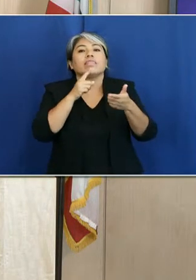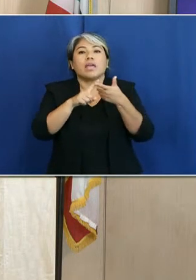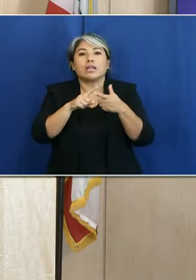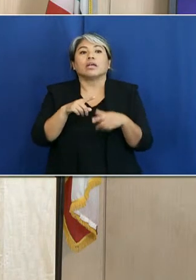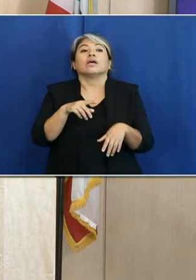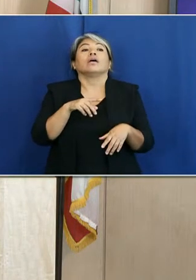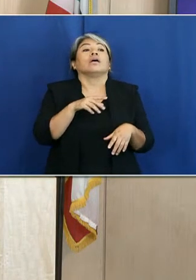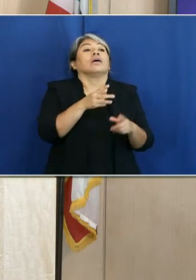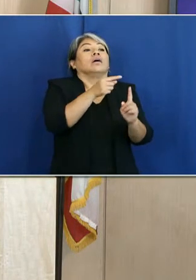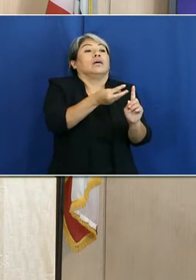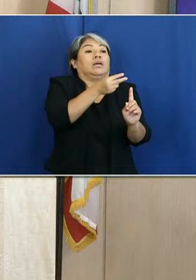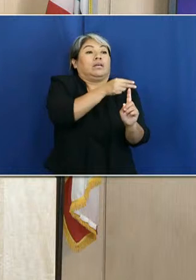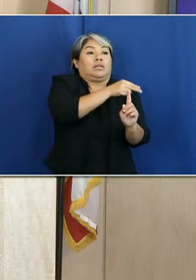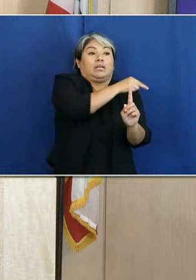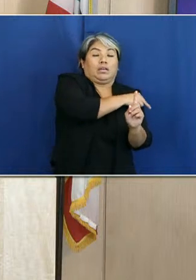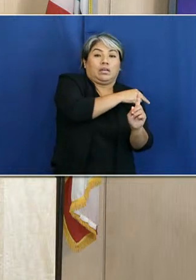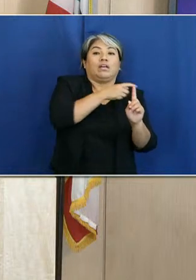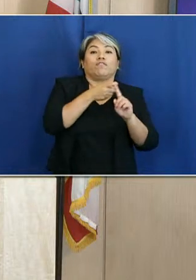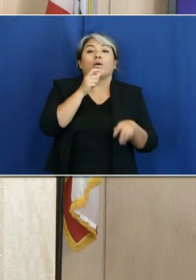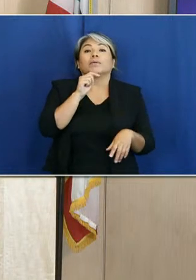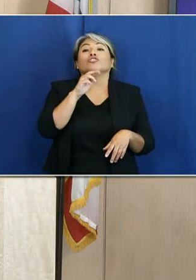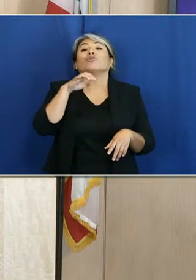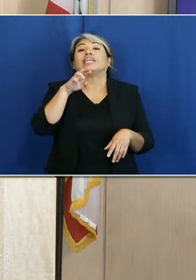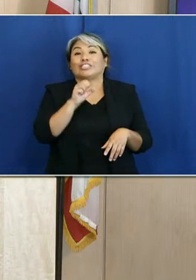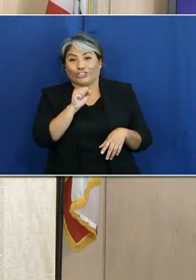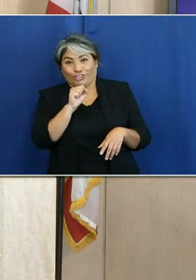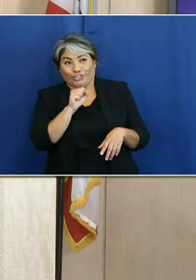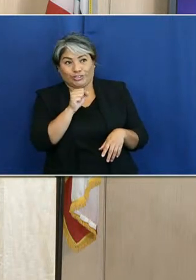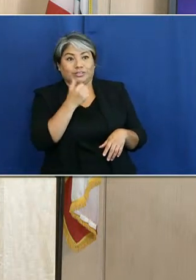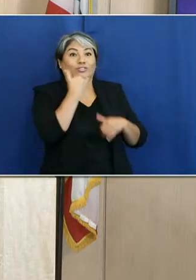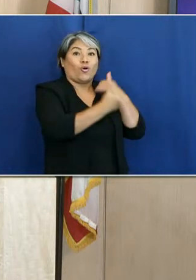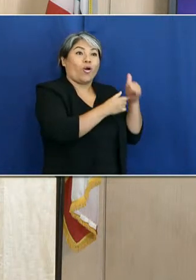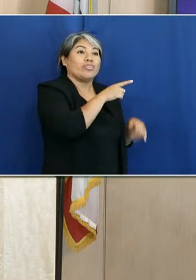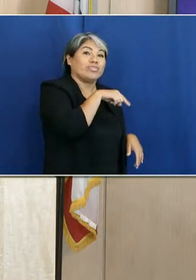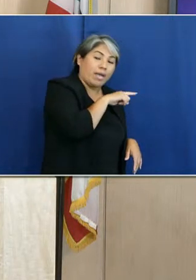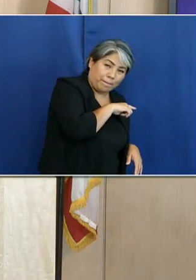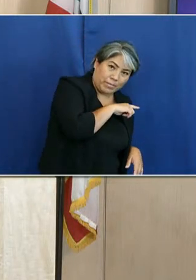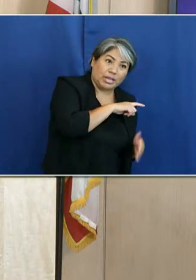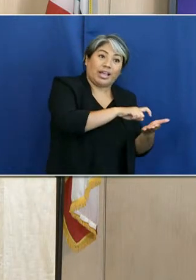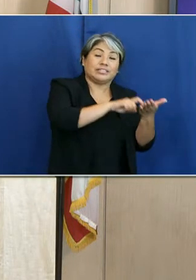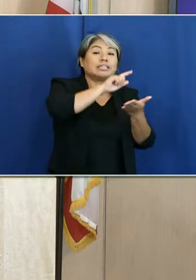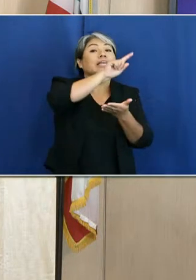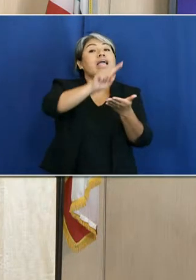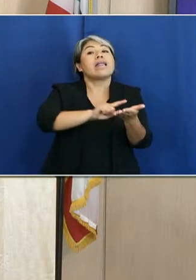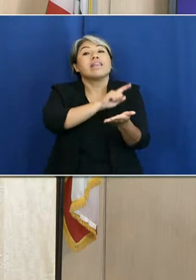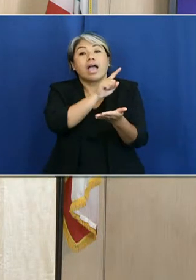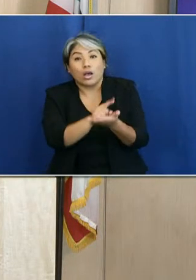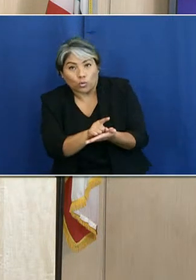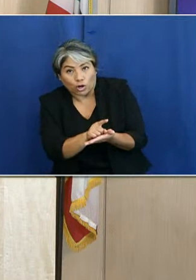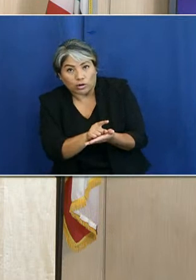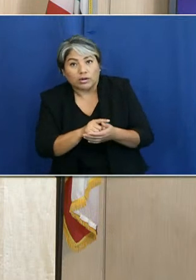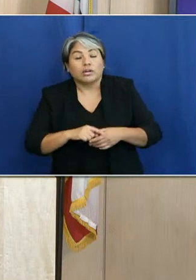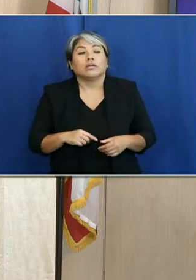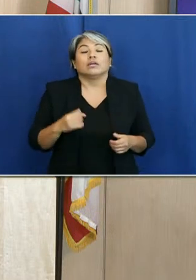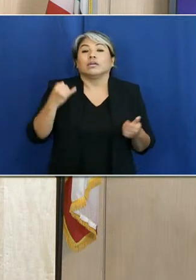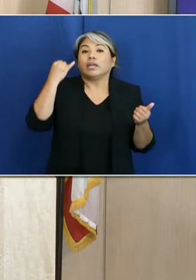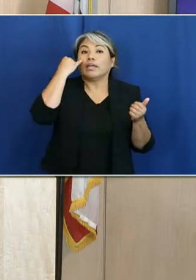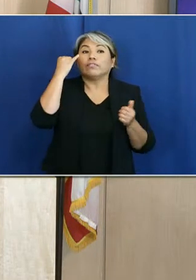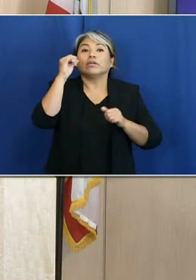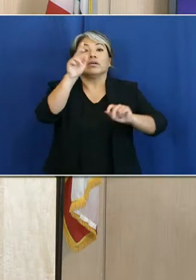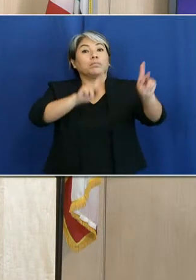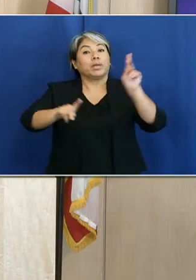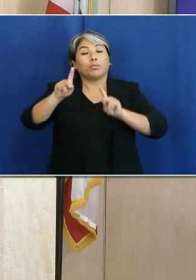phone call from contact tracers, which takes about an hour. If individuals